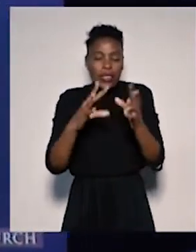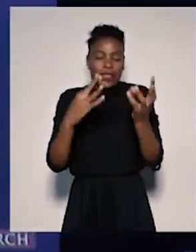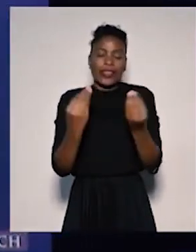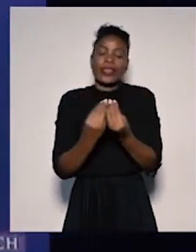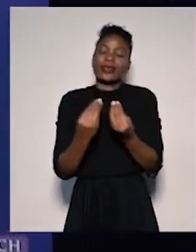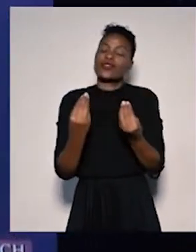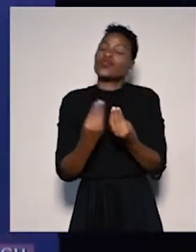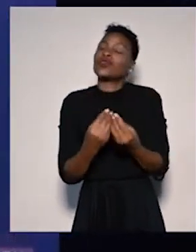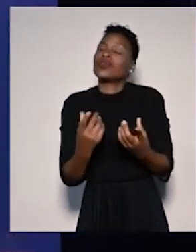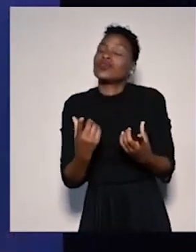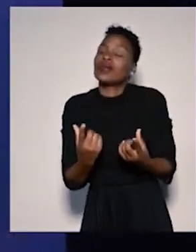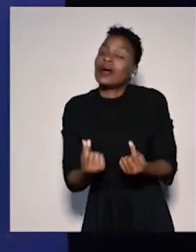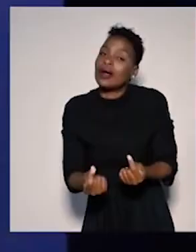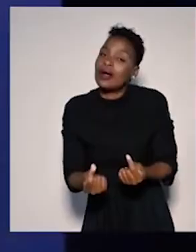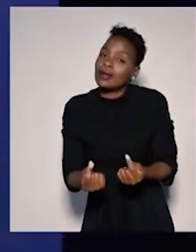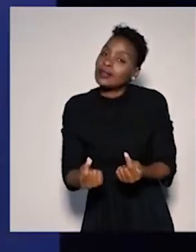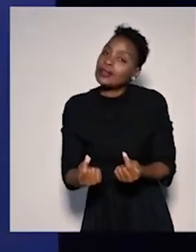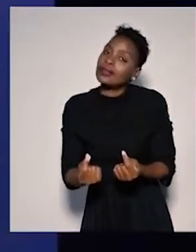tolerated,